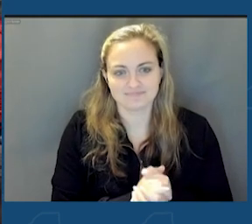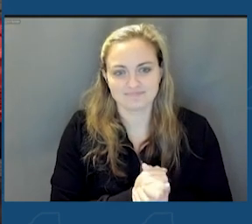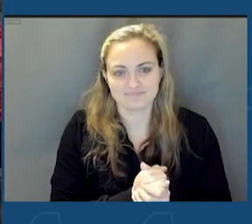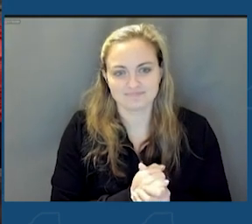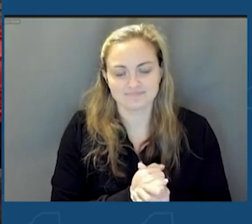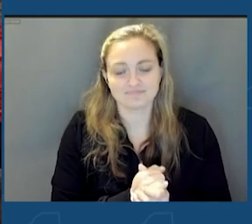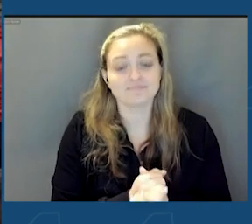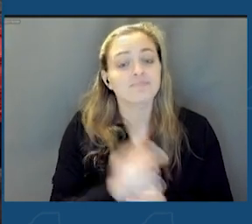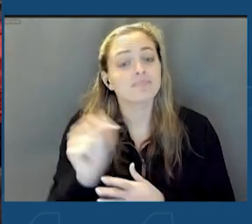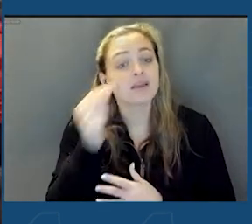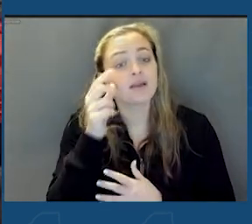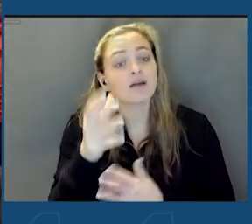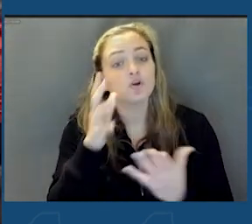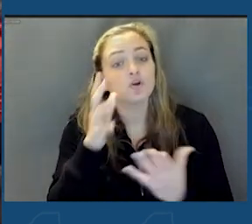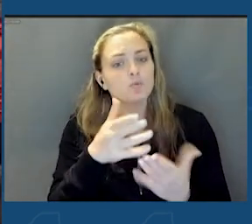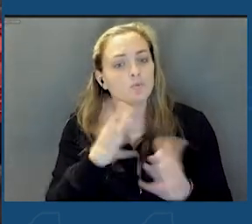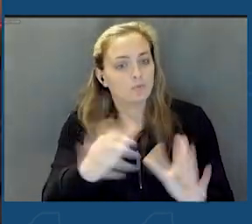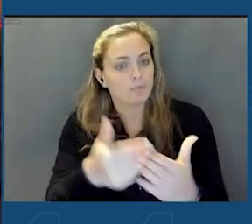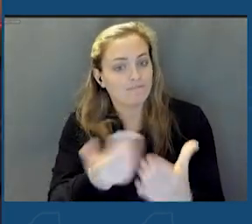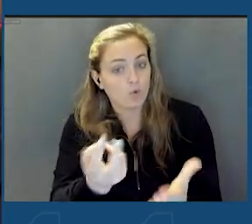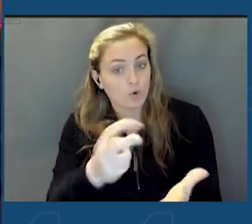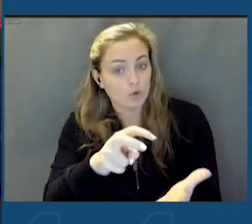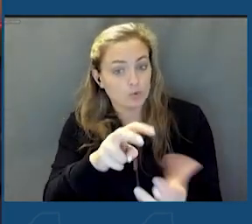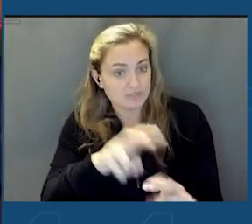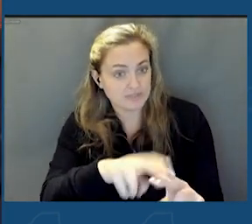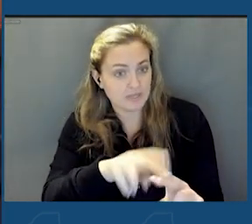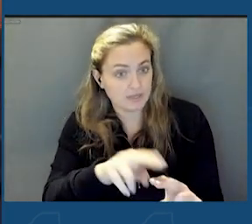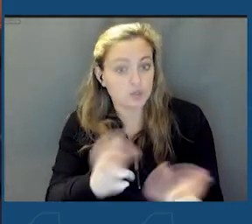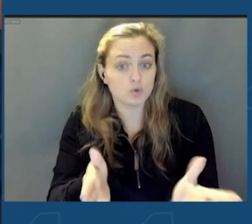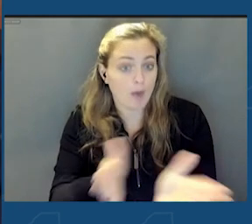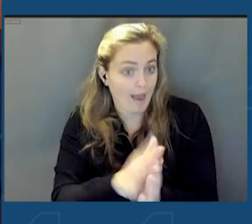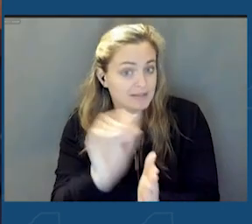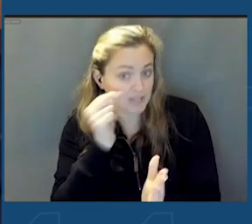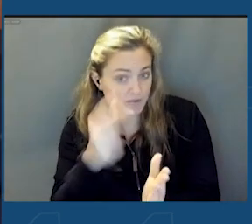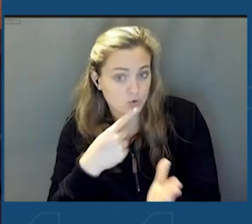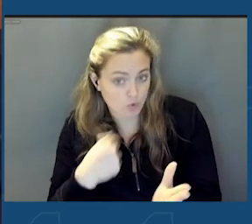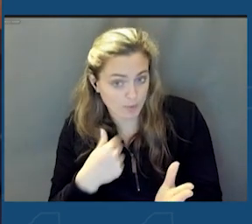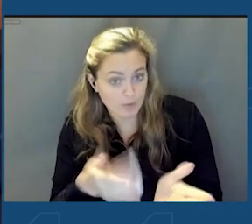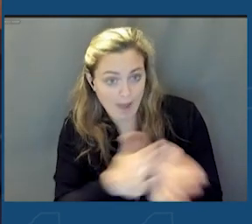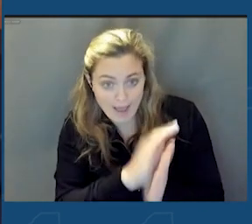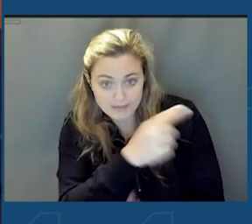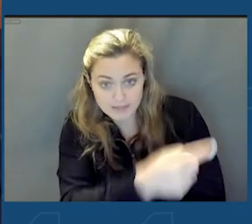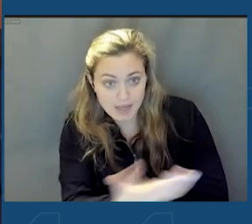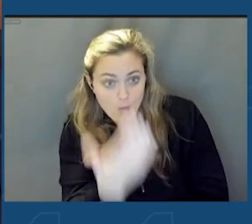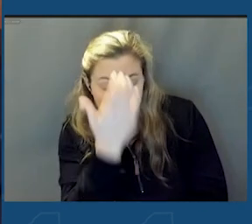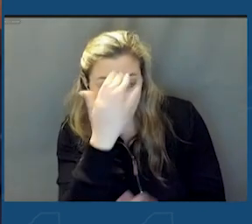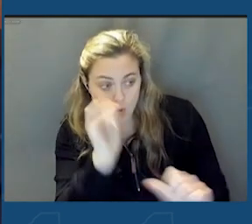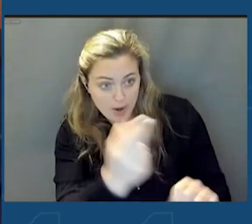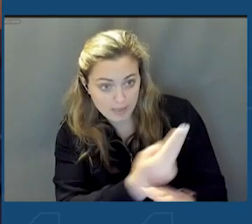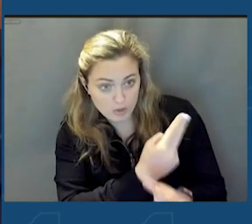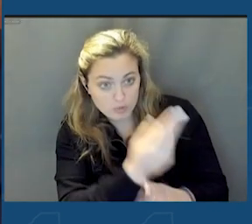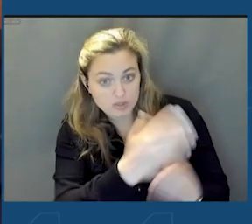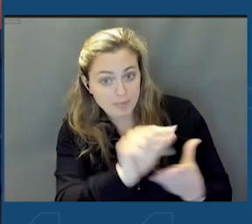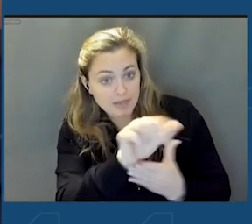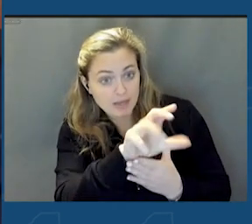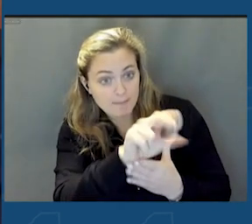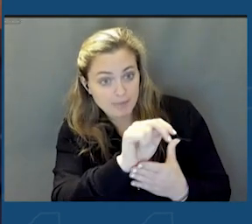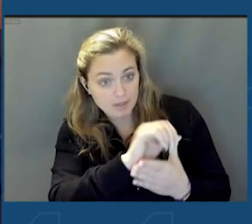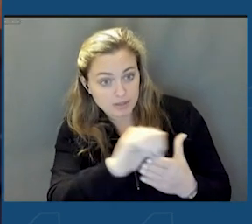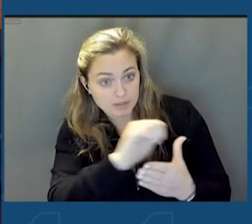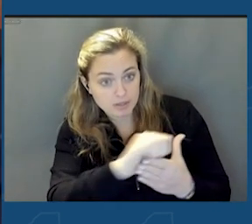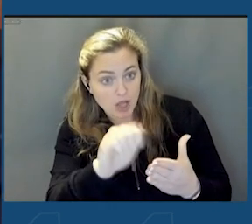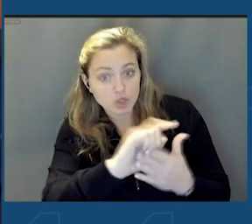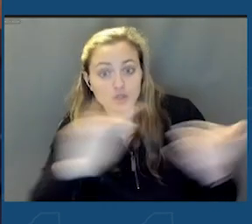Governor, before you take your seat, you said to ask the governor. I'm going to ask the governor. They want to know, can they use some of the $10 million to change the lunch? They